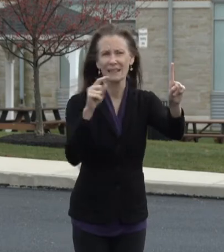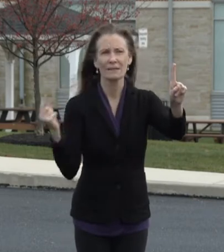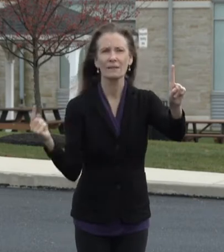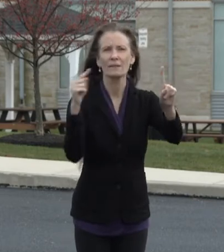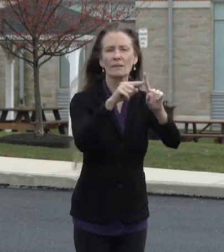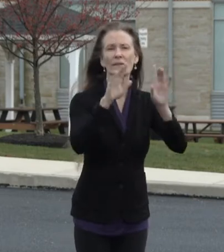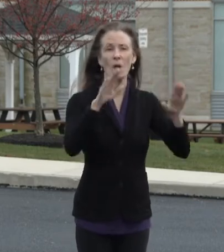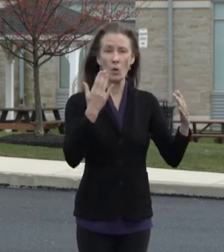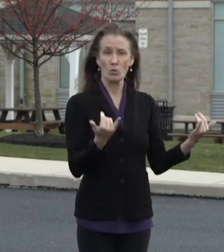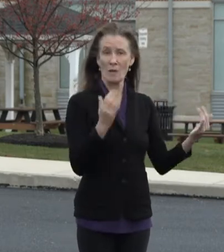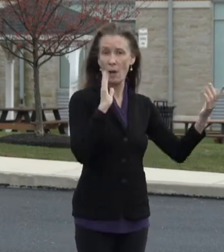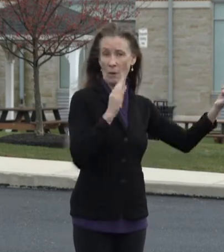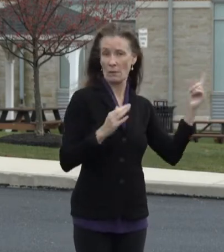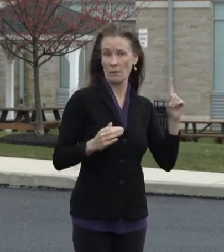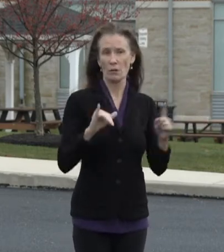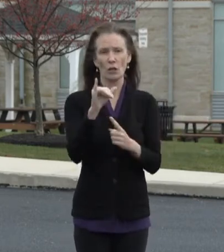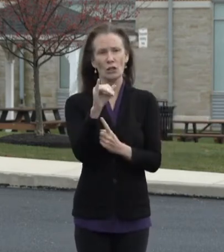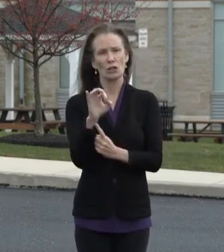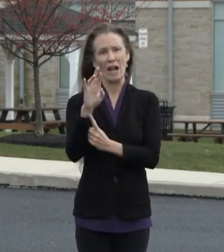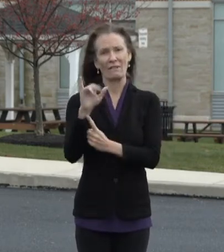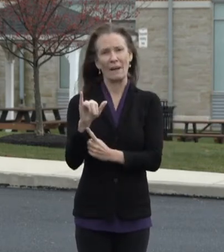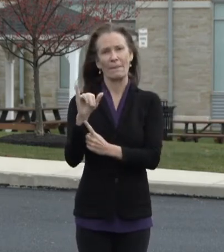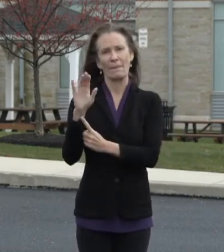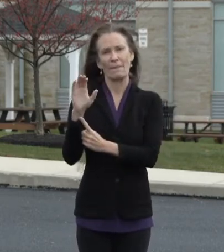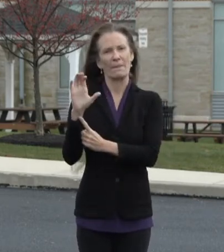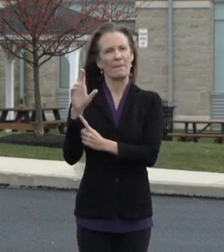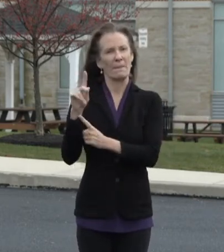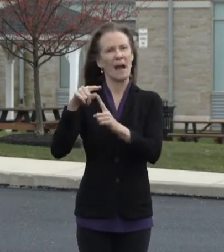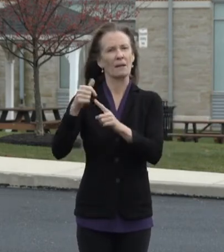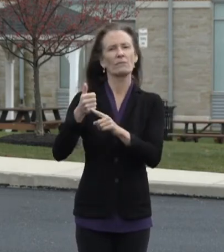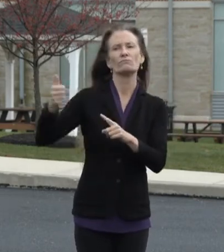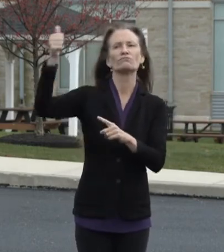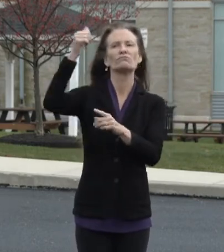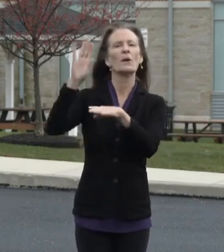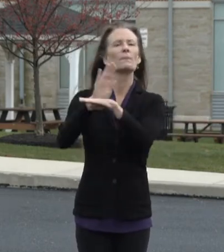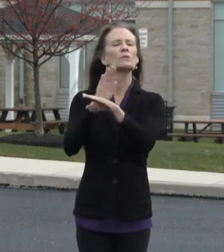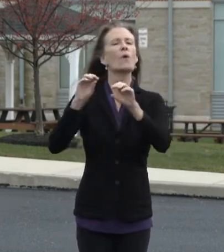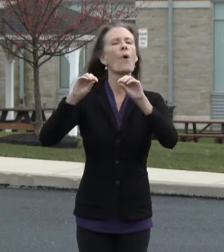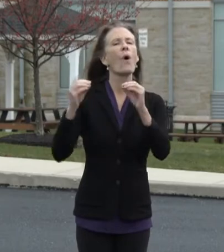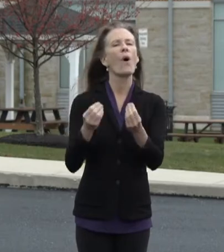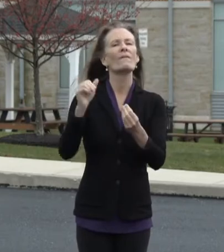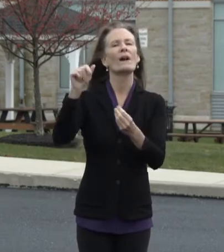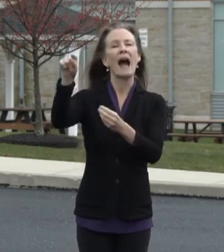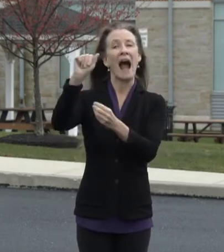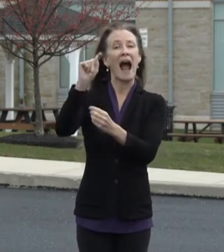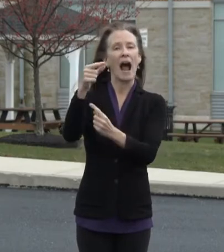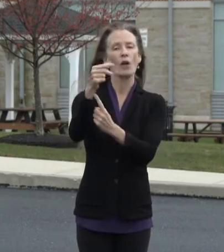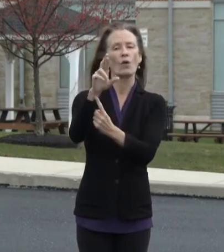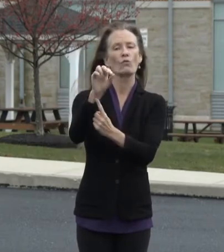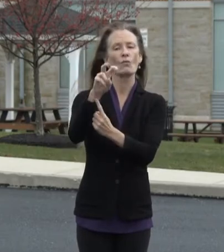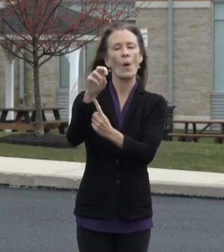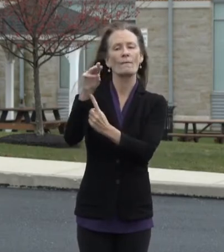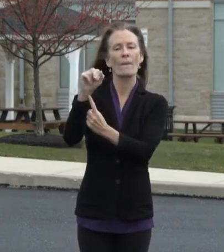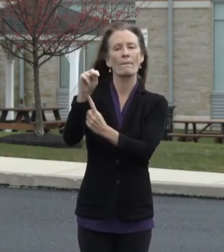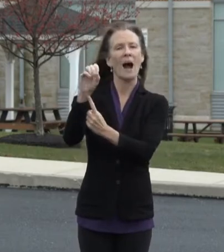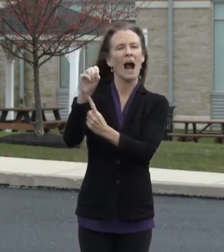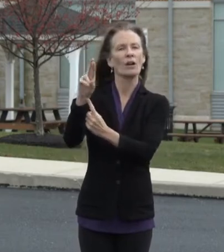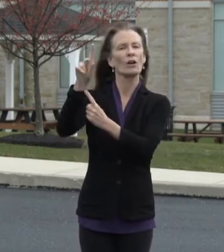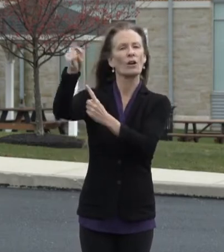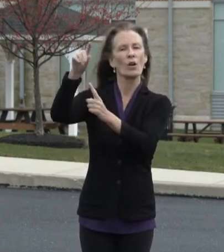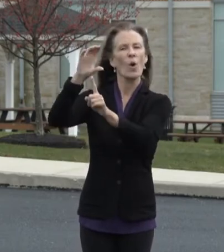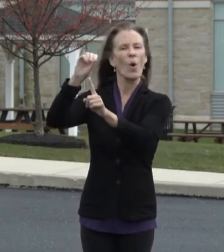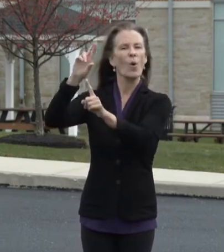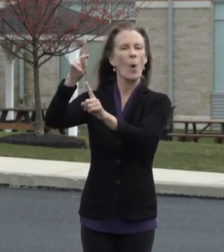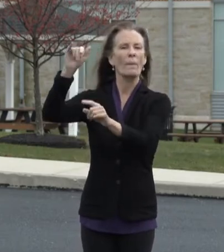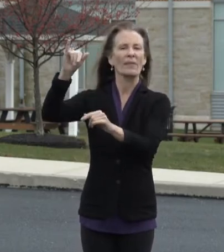Chief Business Officer with Grove Manor Corporation. Grove Manor is one of the facilities that has received